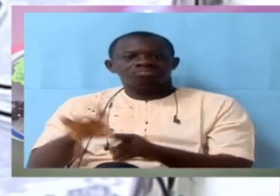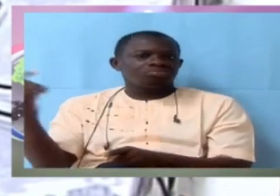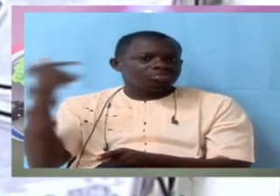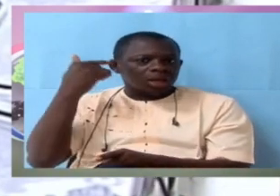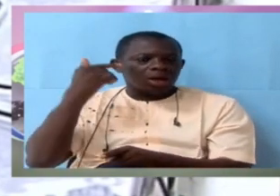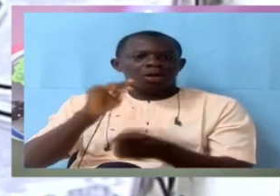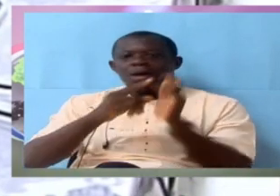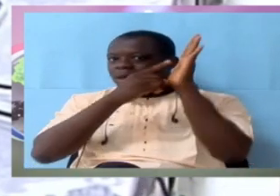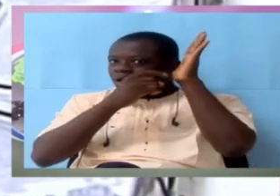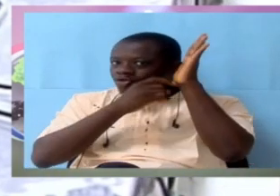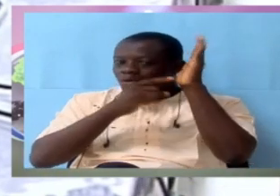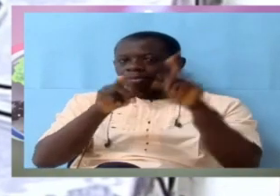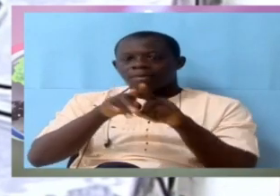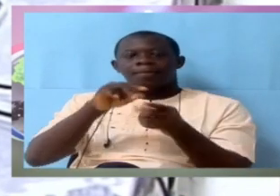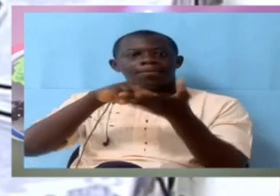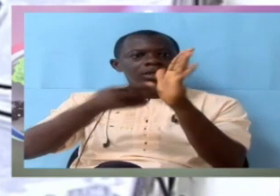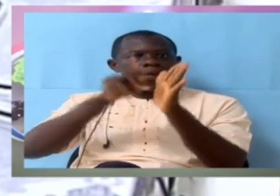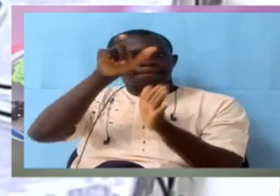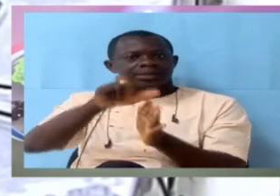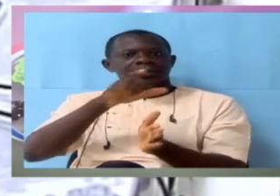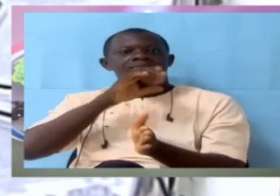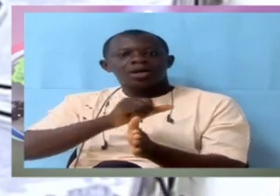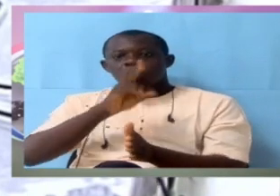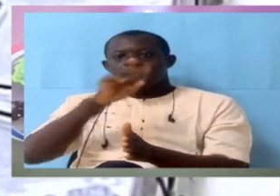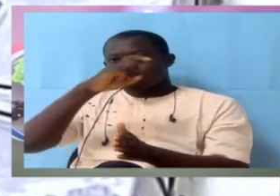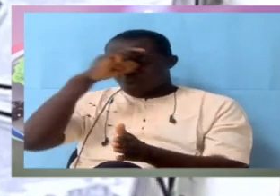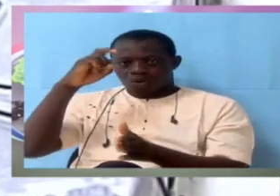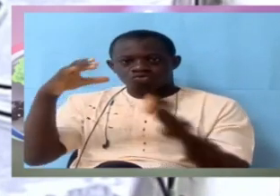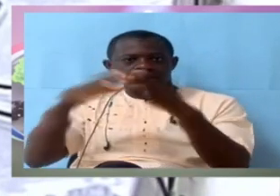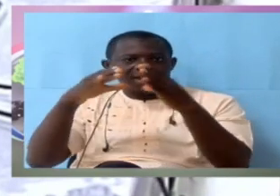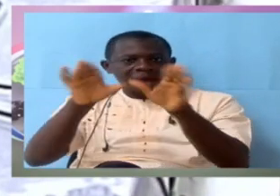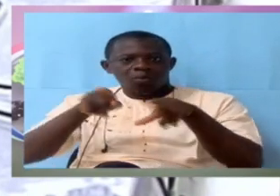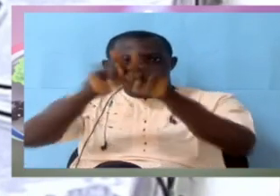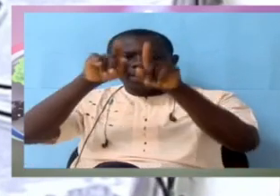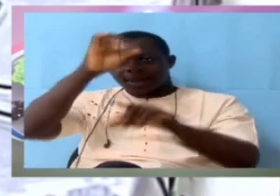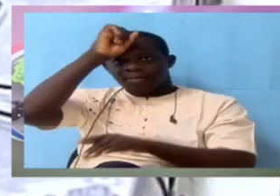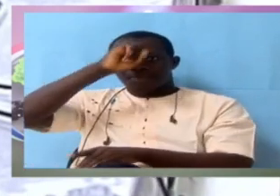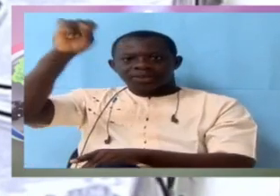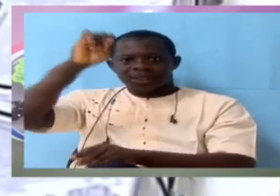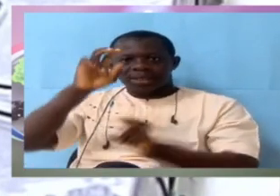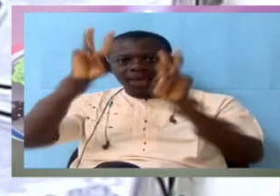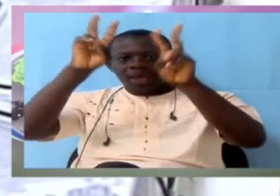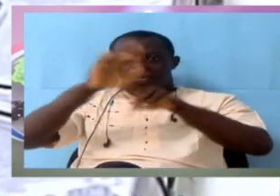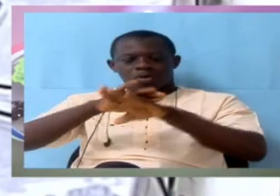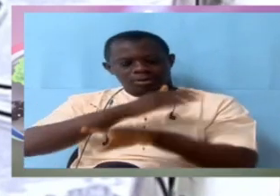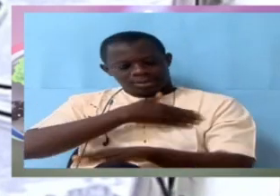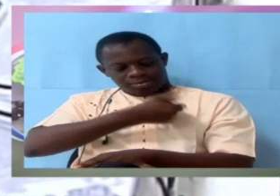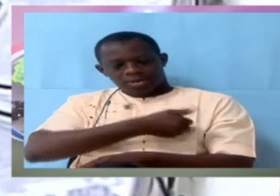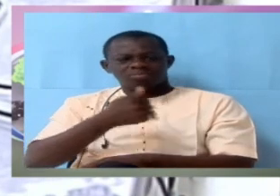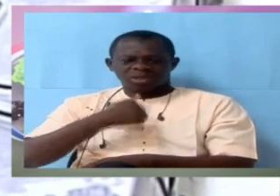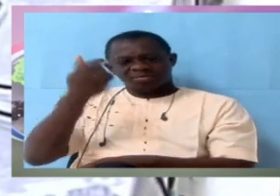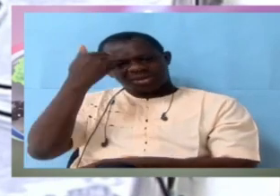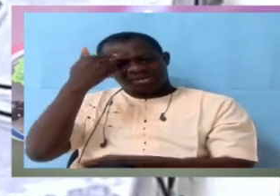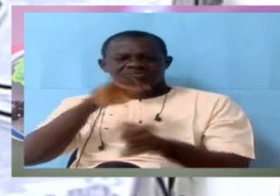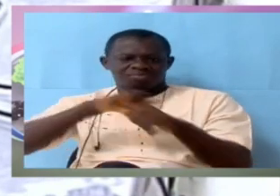that he is the guy working with the president on this treatment, this is why I decided to approach him and talk to